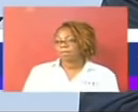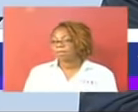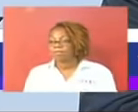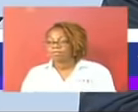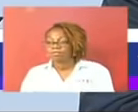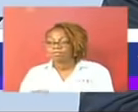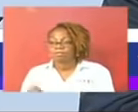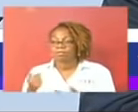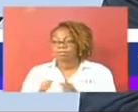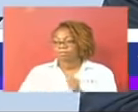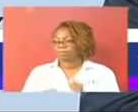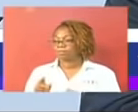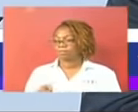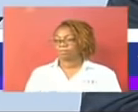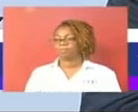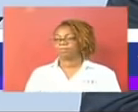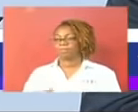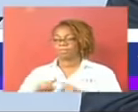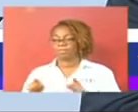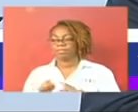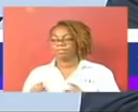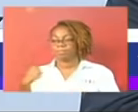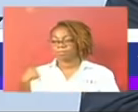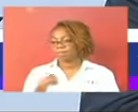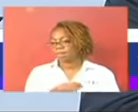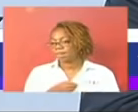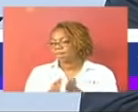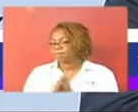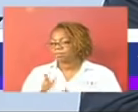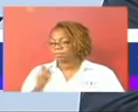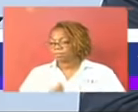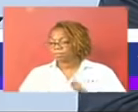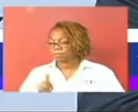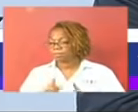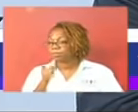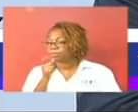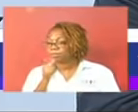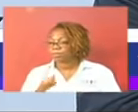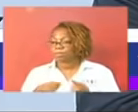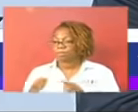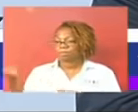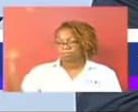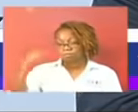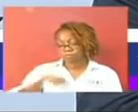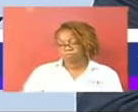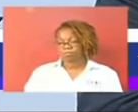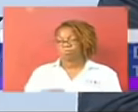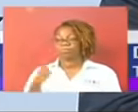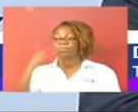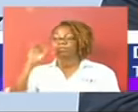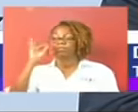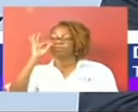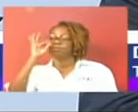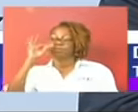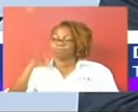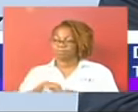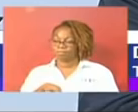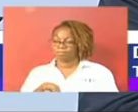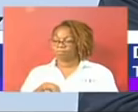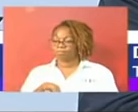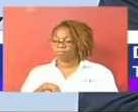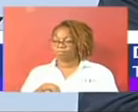have been requesting that individuals who come for testing have their vaccination status ascertained, so